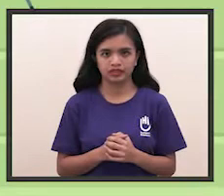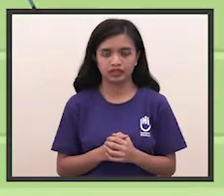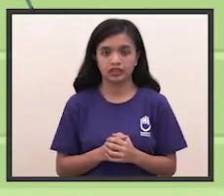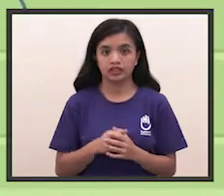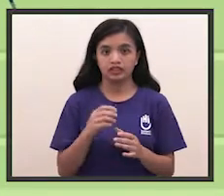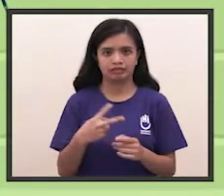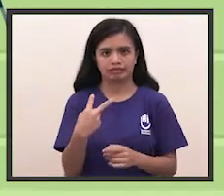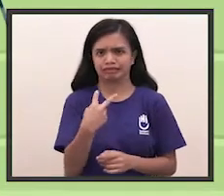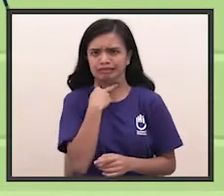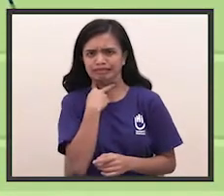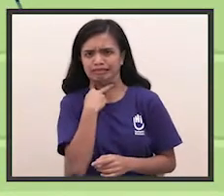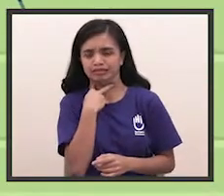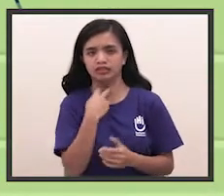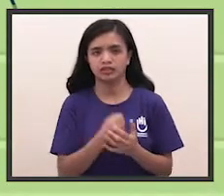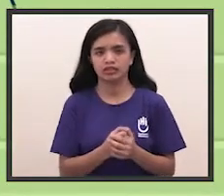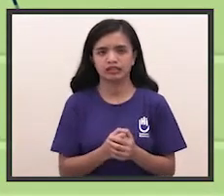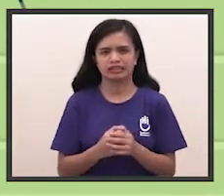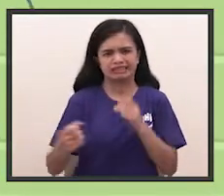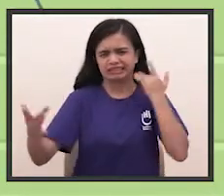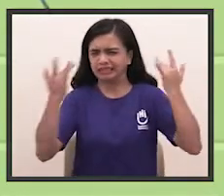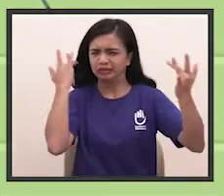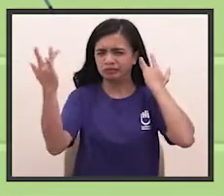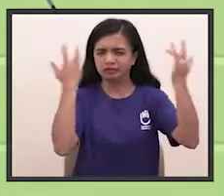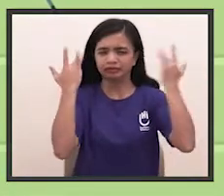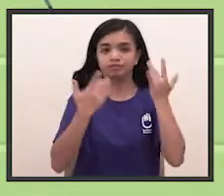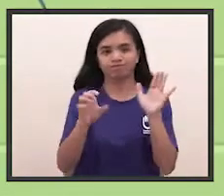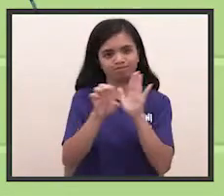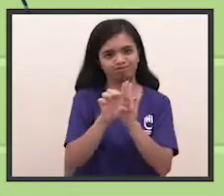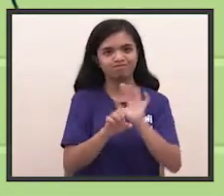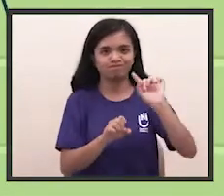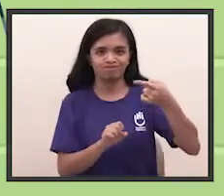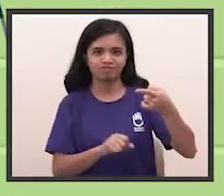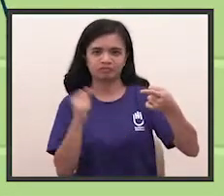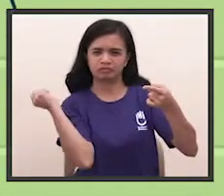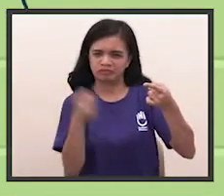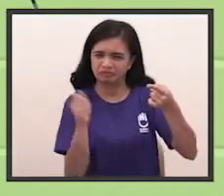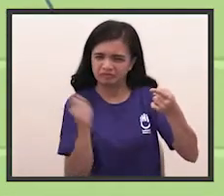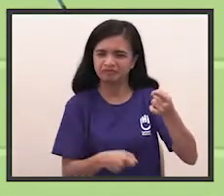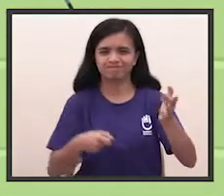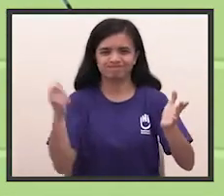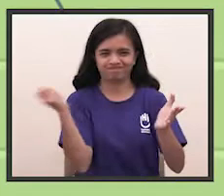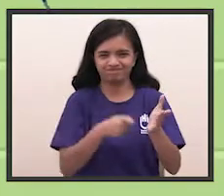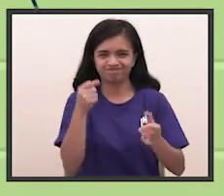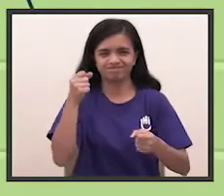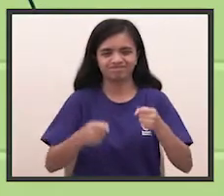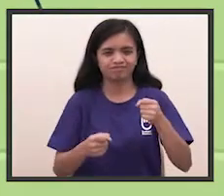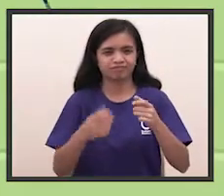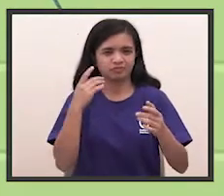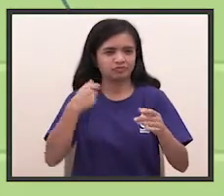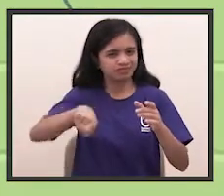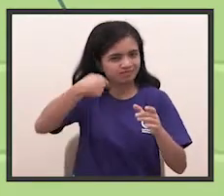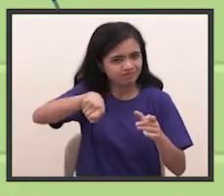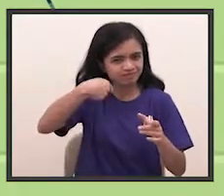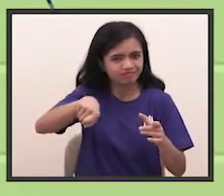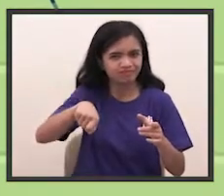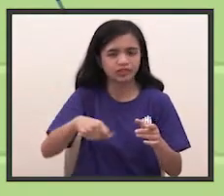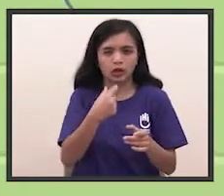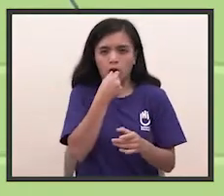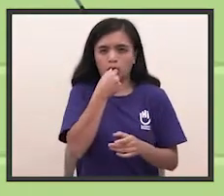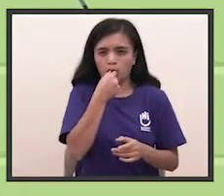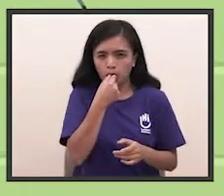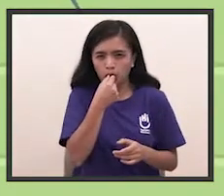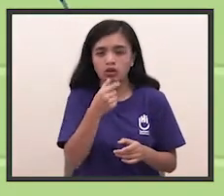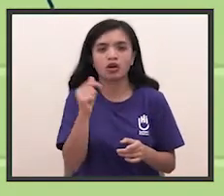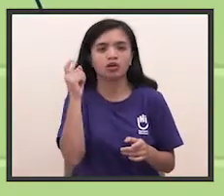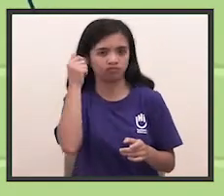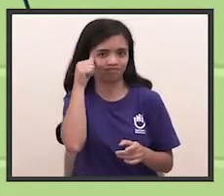If you are trapped, make loud noises like banging, stomping, bell ringing, or